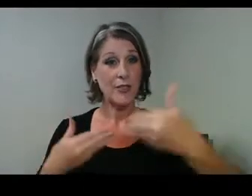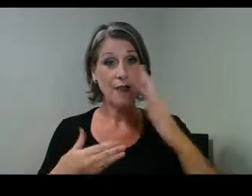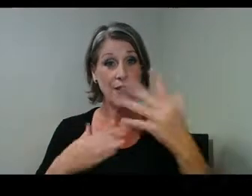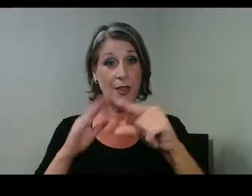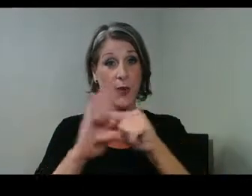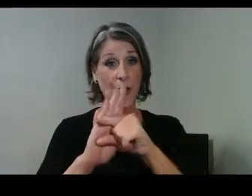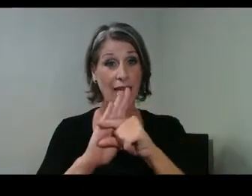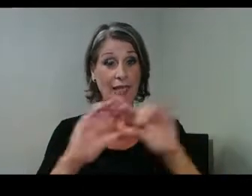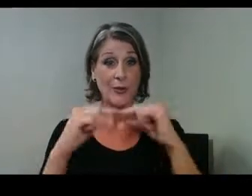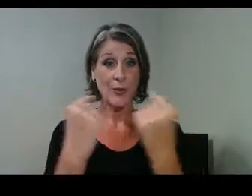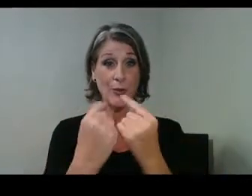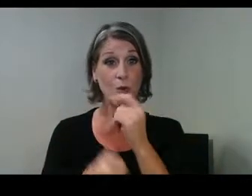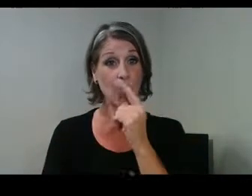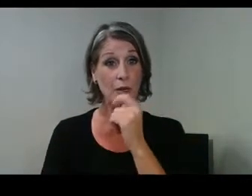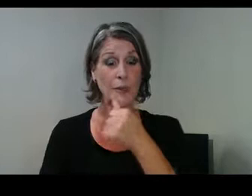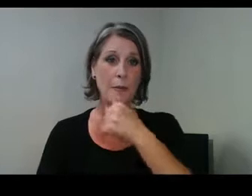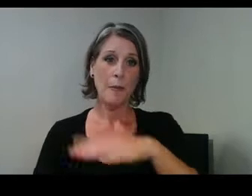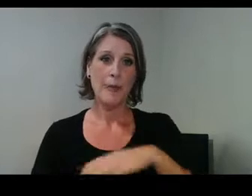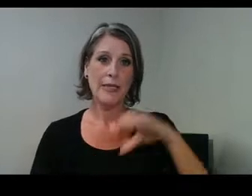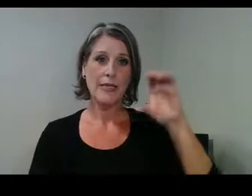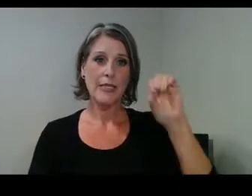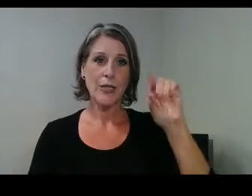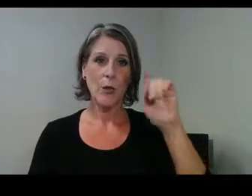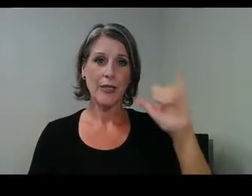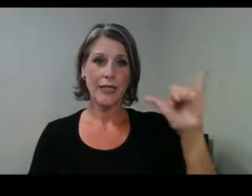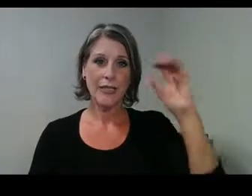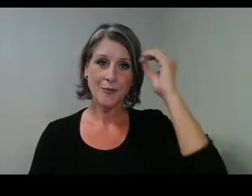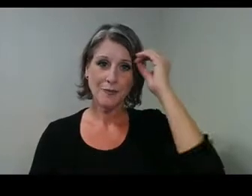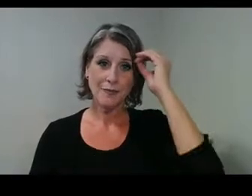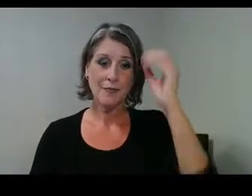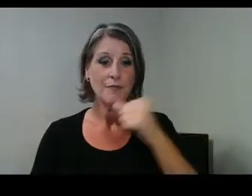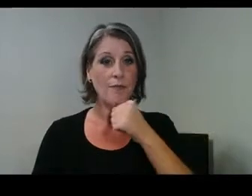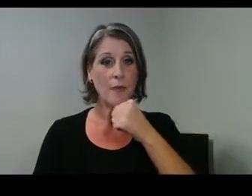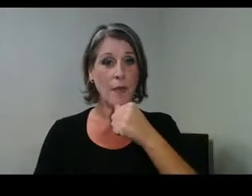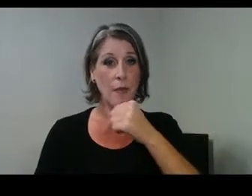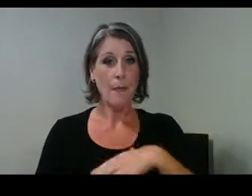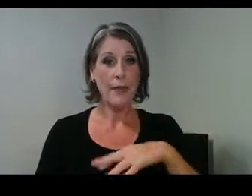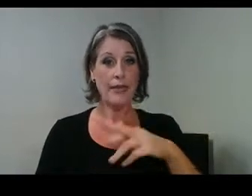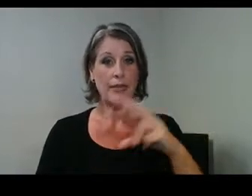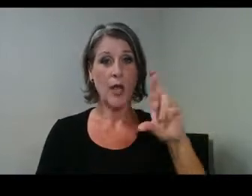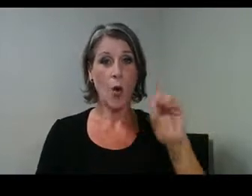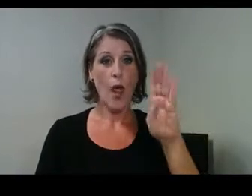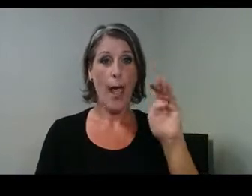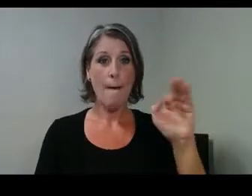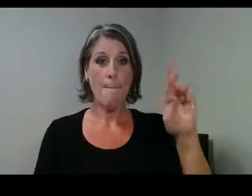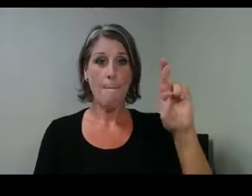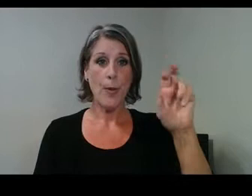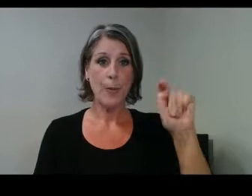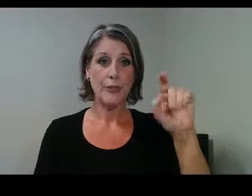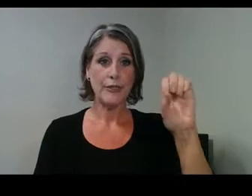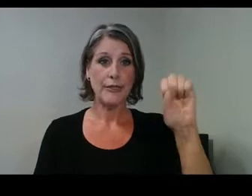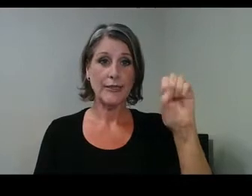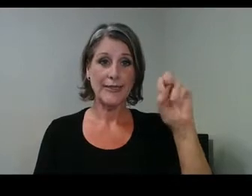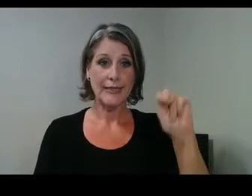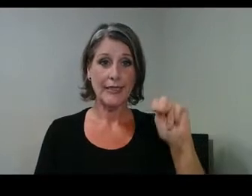Introducing the 5th grade crew. This year we have Mrs. Odie, Mrs. Robertson, who will also